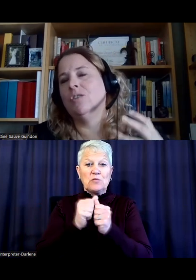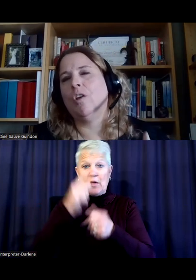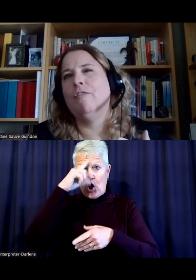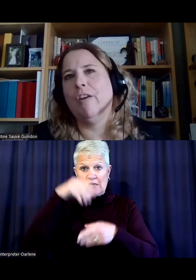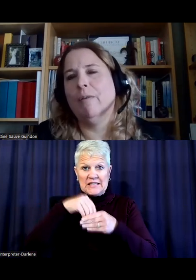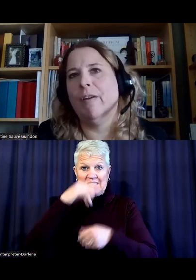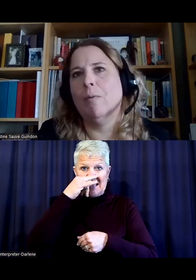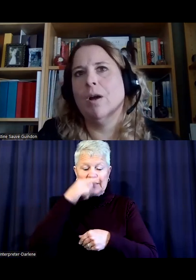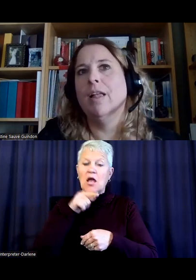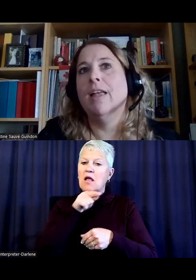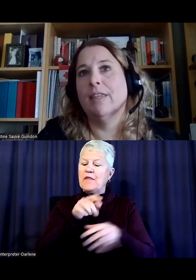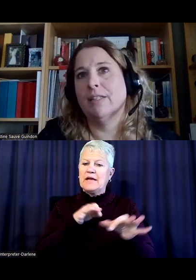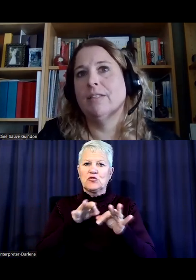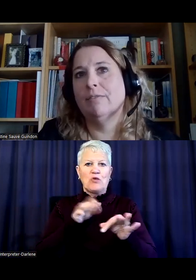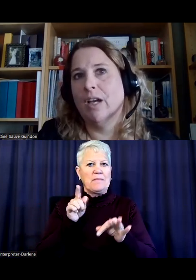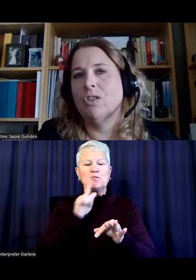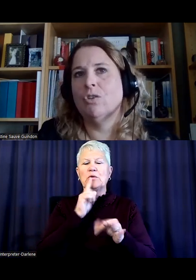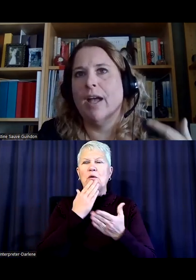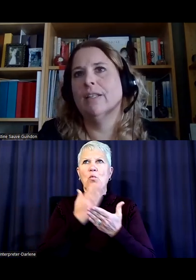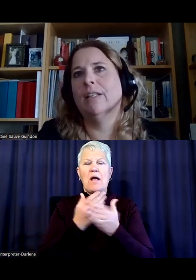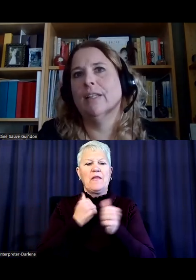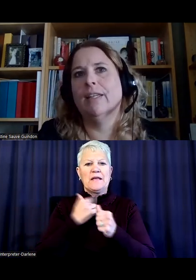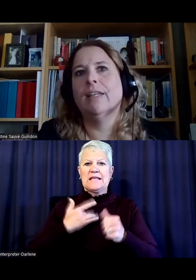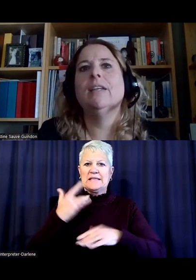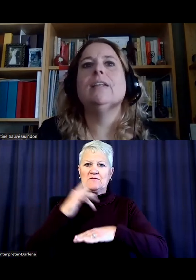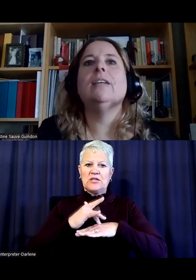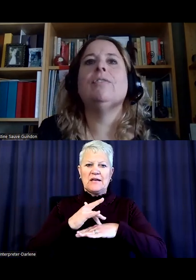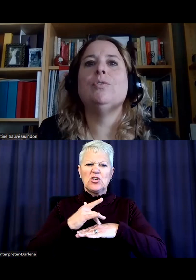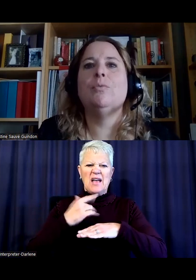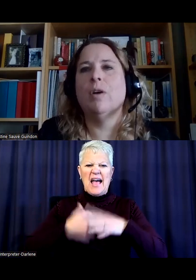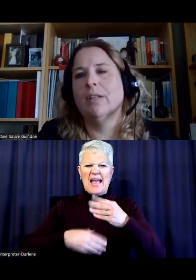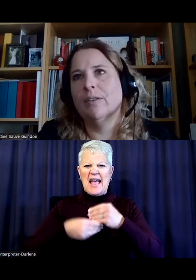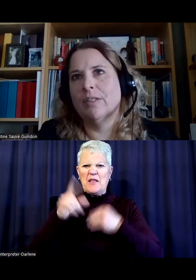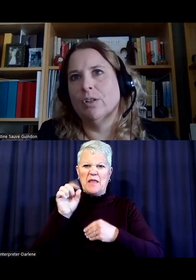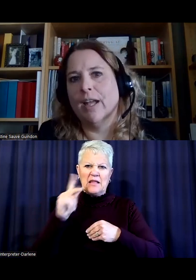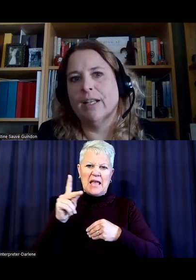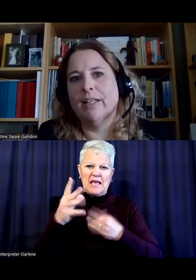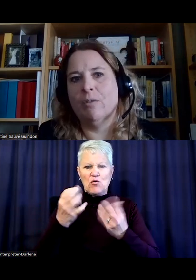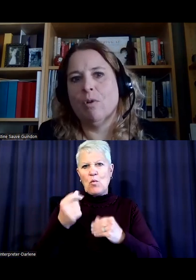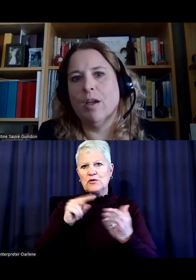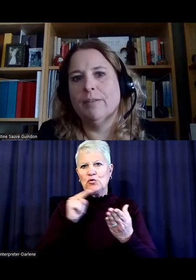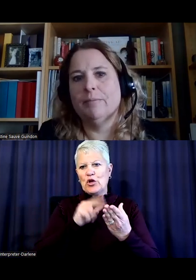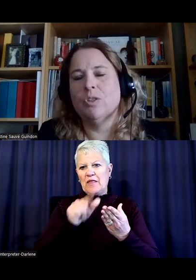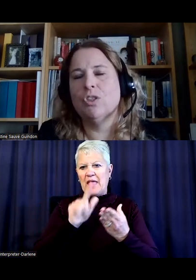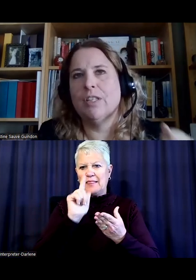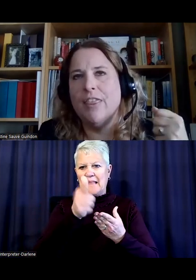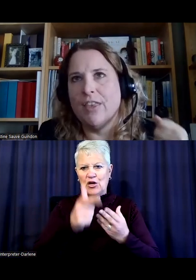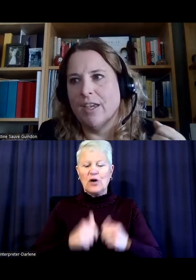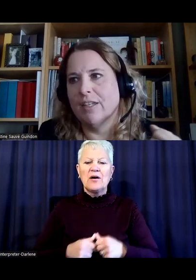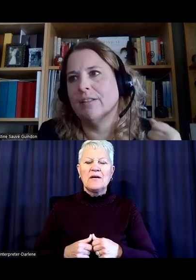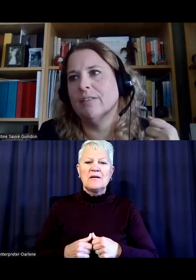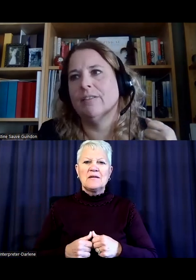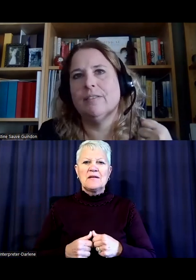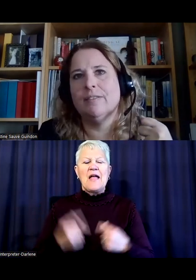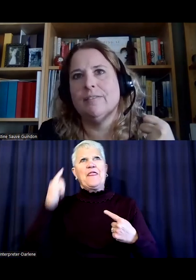and described very, very well the sense of touch. So I added the link if you want to look at it later on, just to